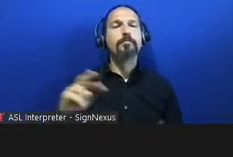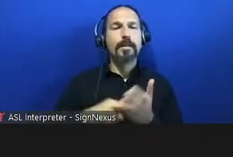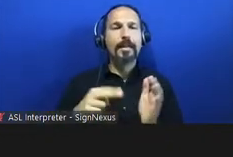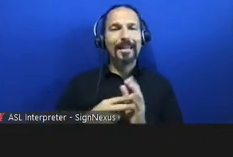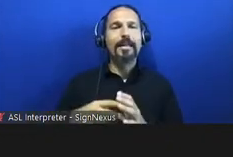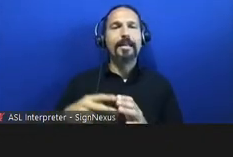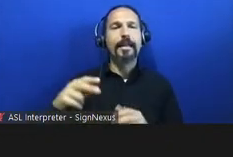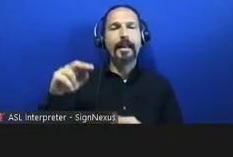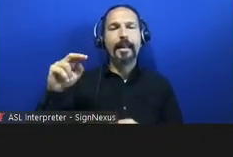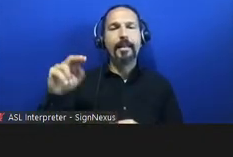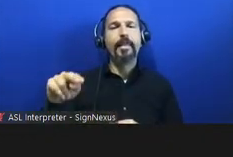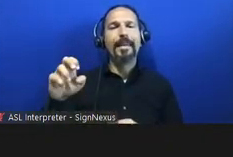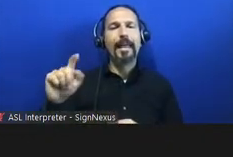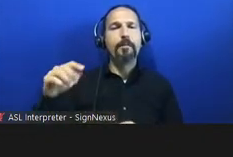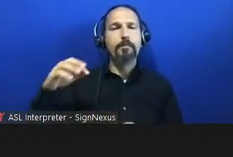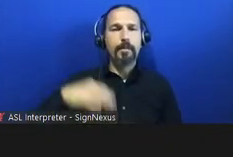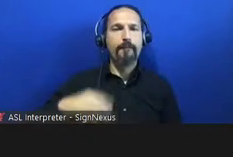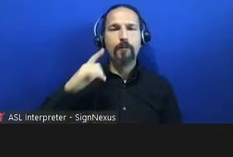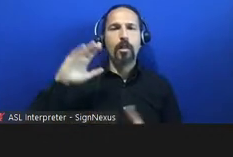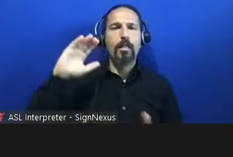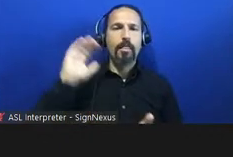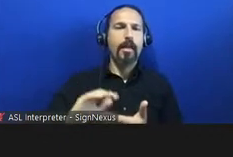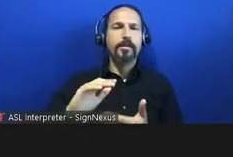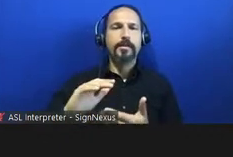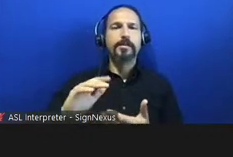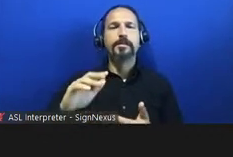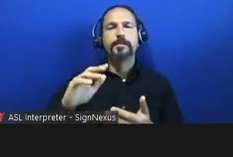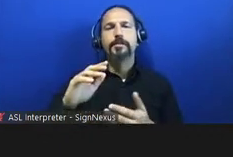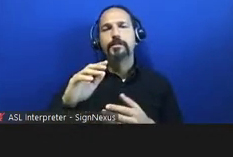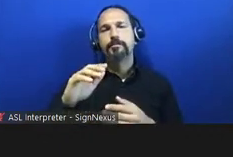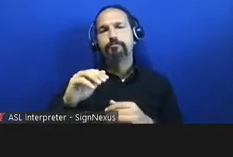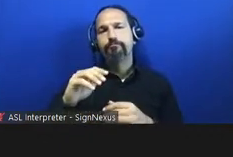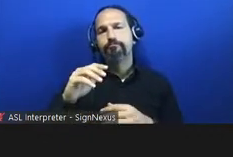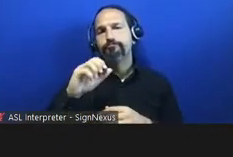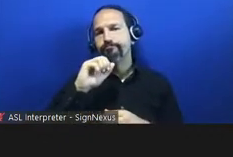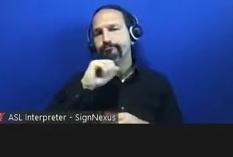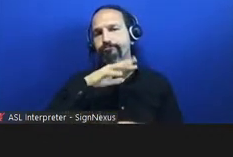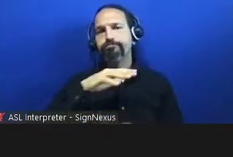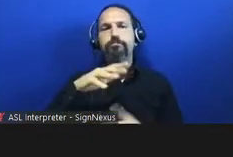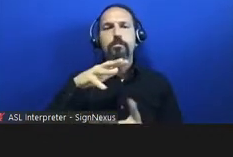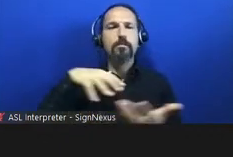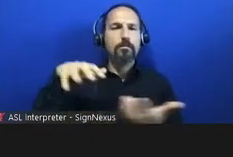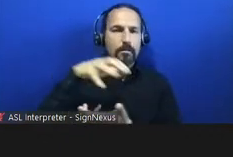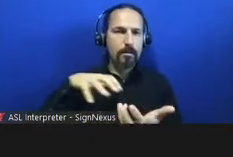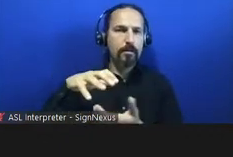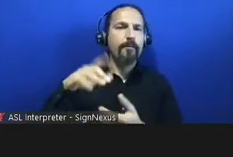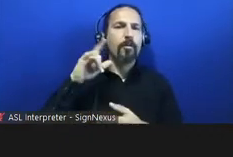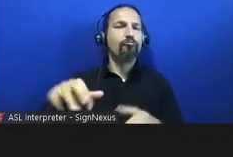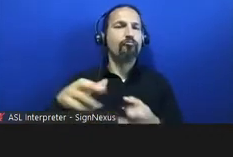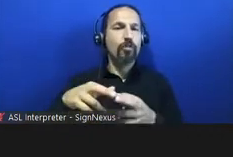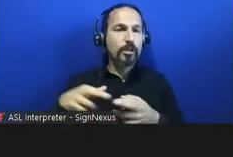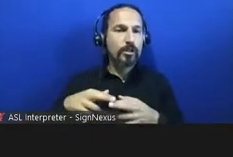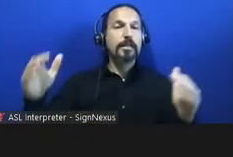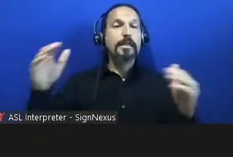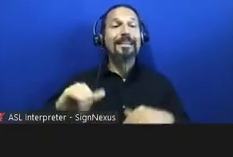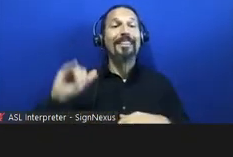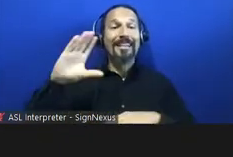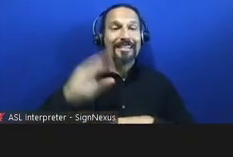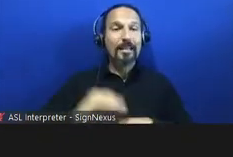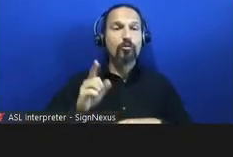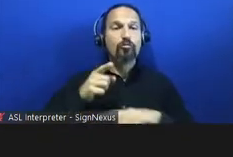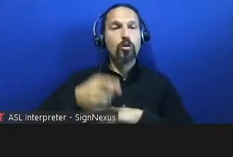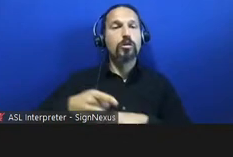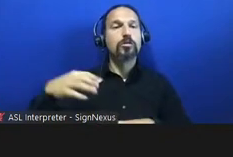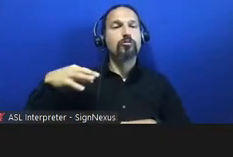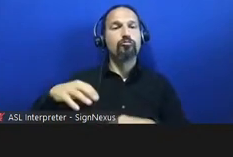a net benefit and congestion reduction for the region discounts Crossing credits and exemptions result in the need for